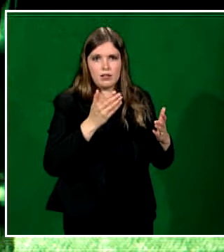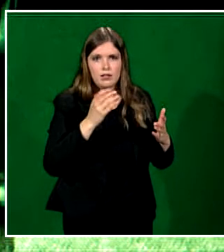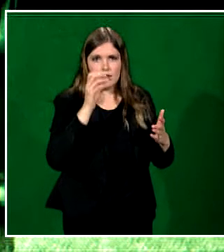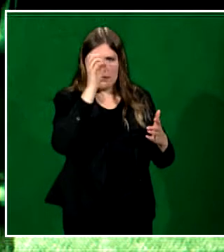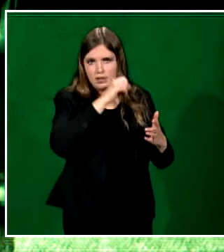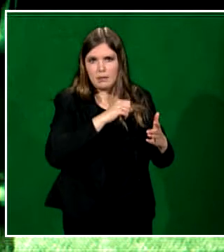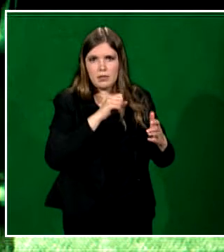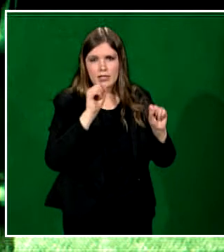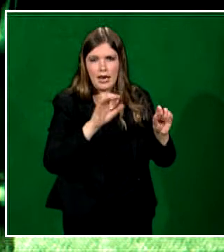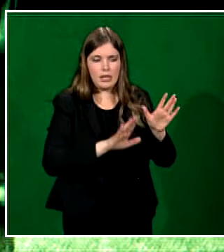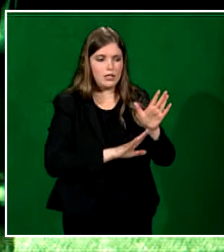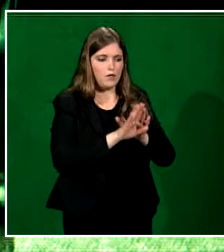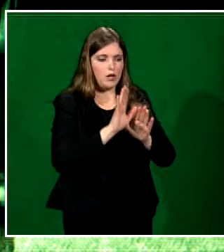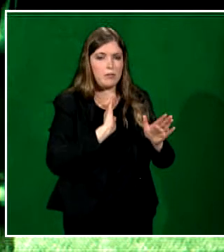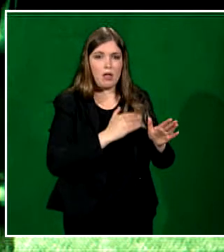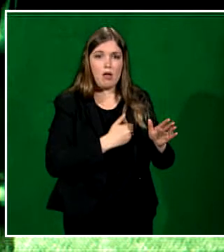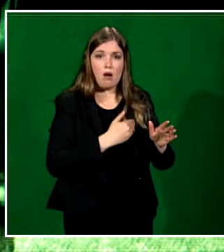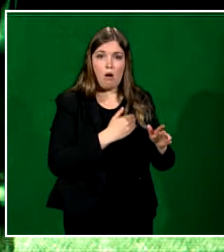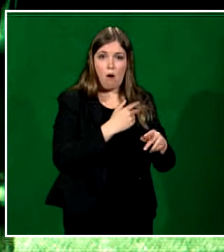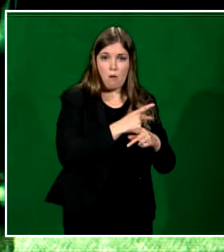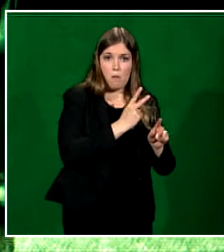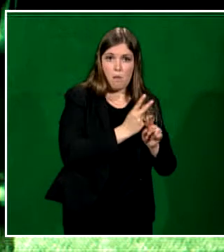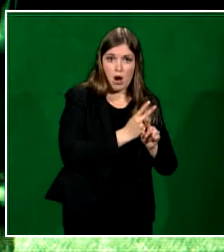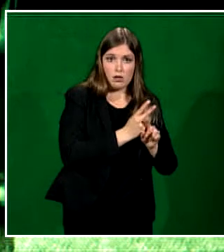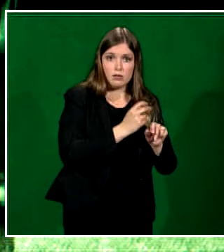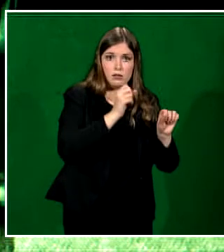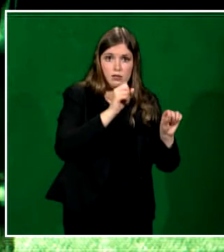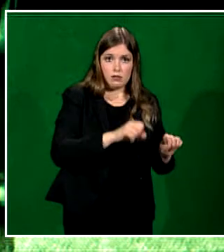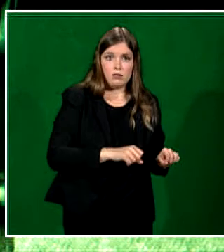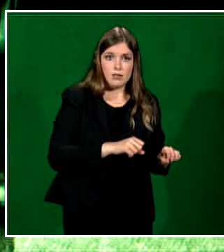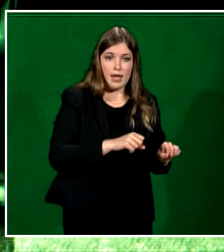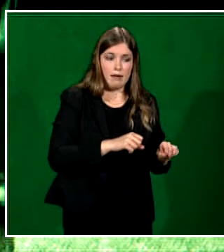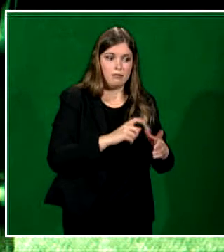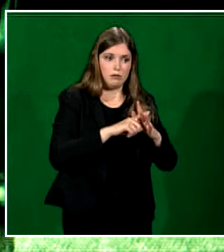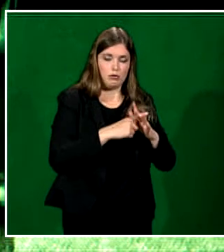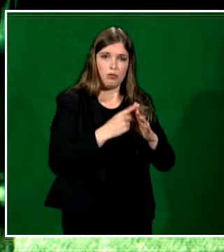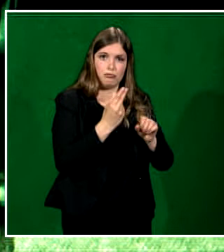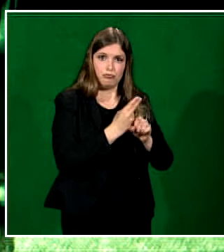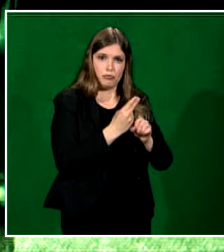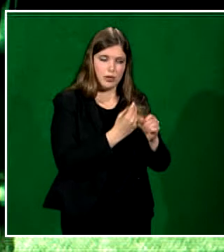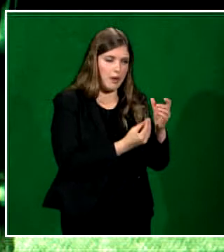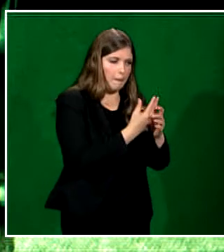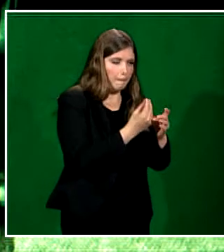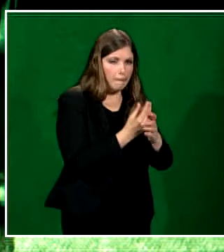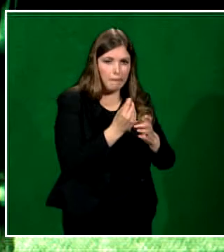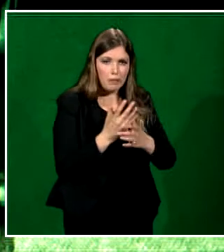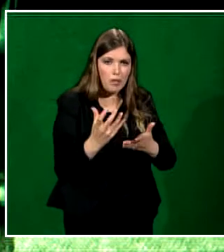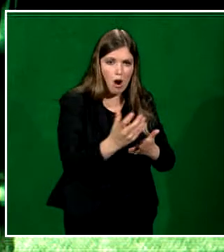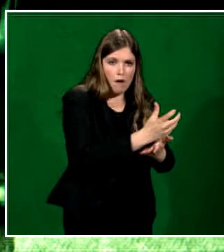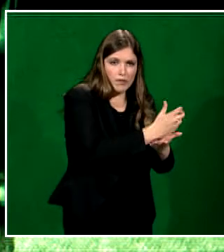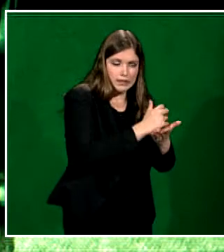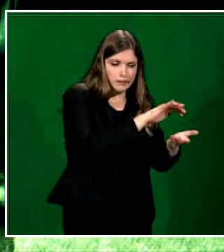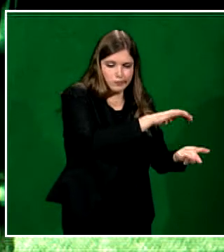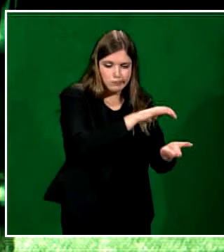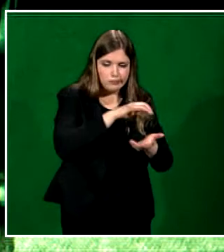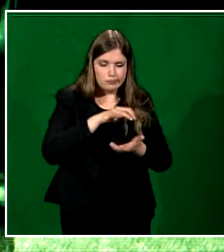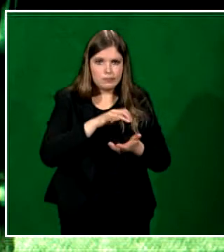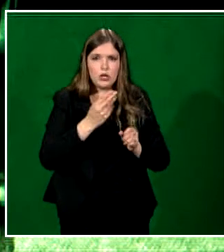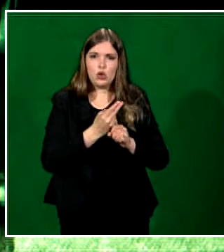that our product can give motivation for hyacinth to be harvested, given the benefits economically.